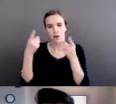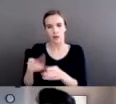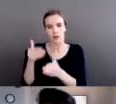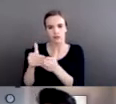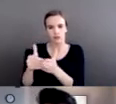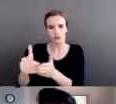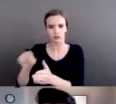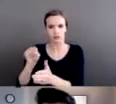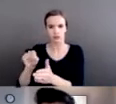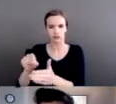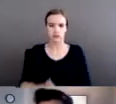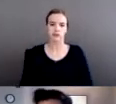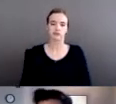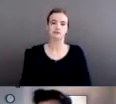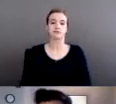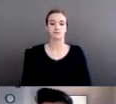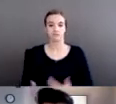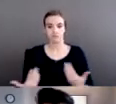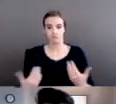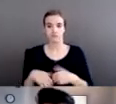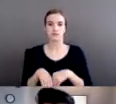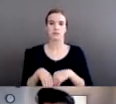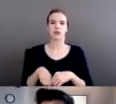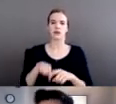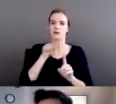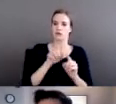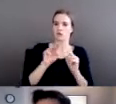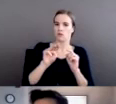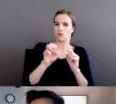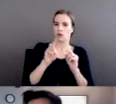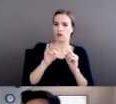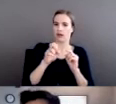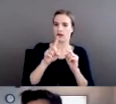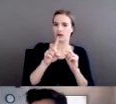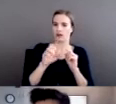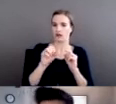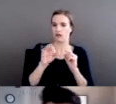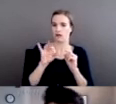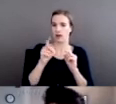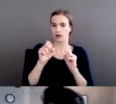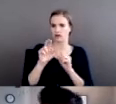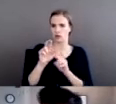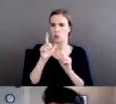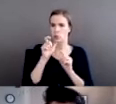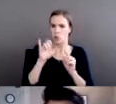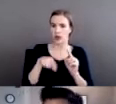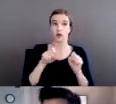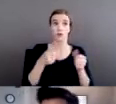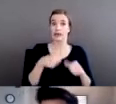So you might ask, well, what's a motivated offender? Again, this can be anyone: family, friend,